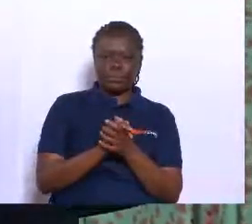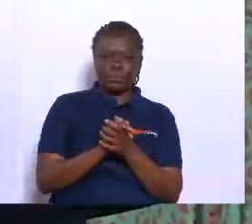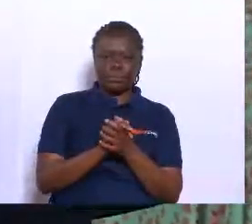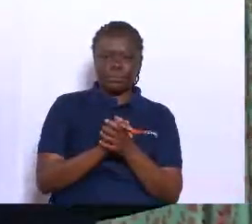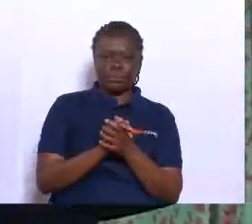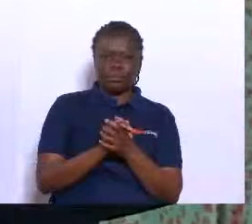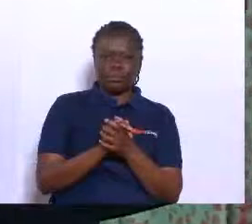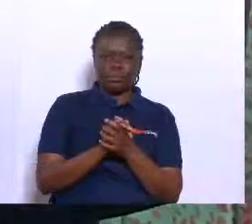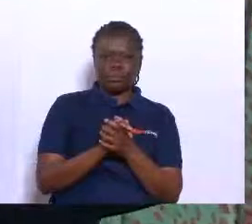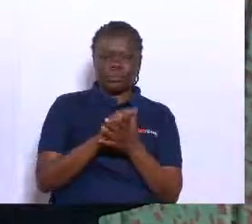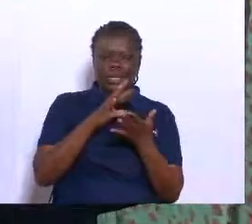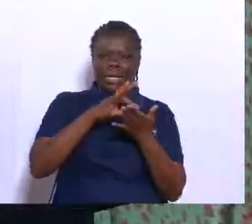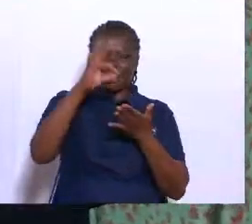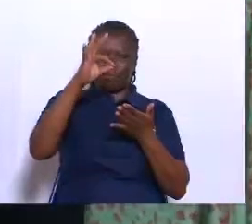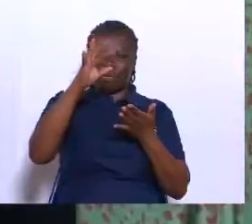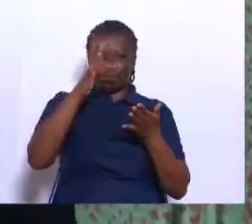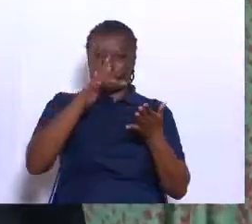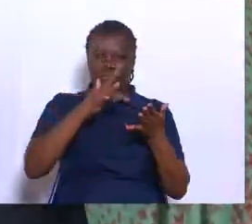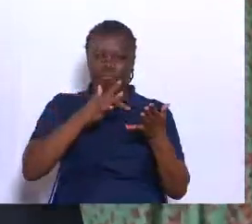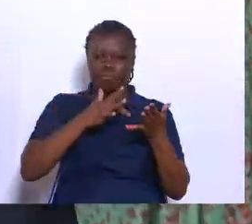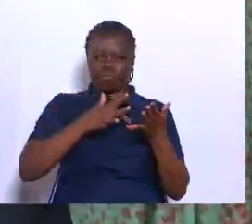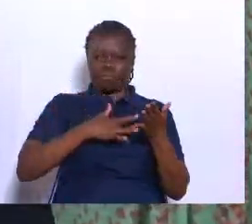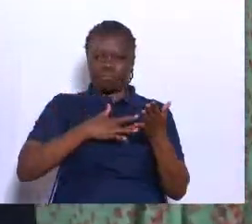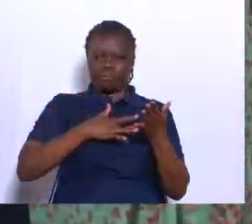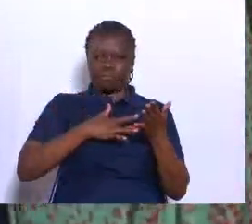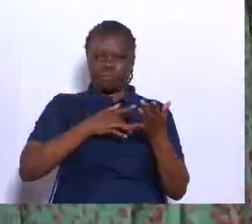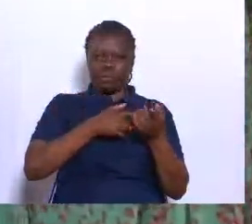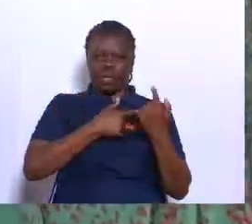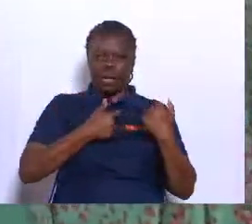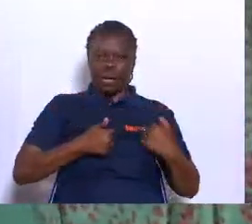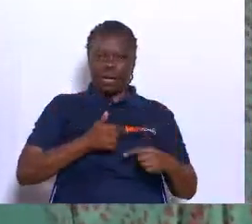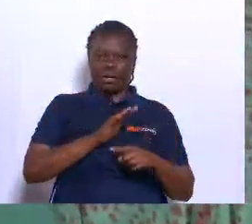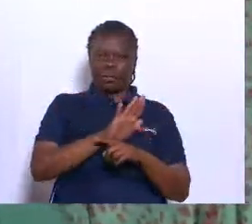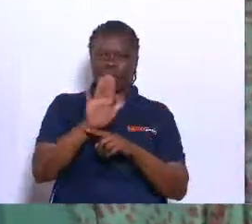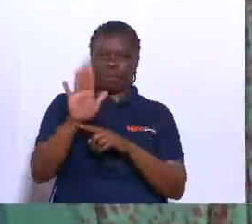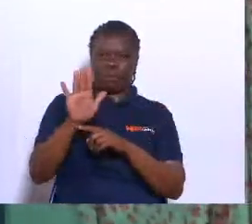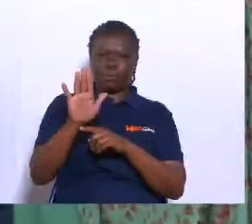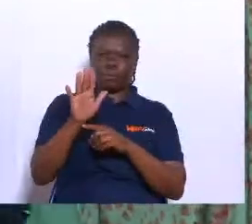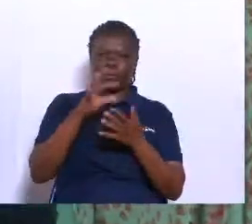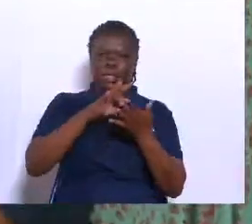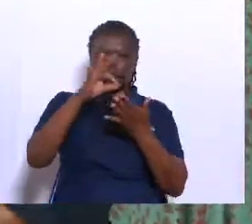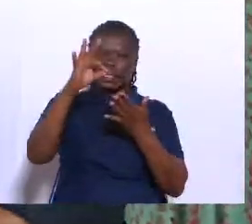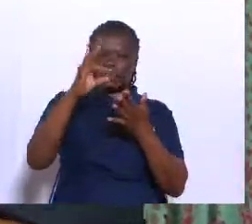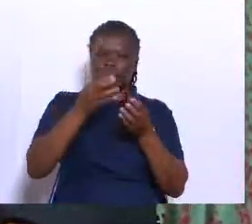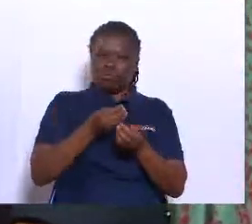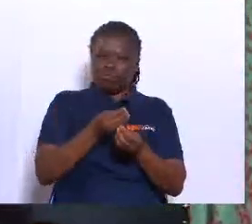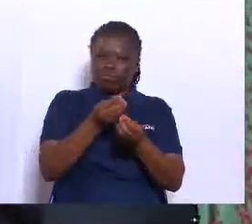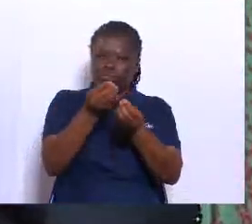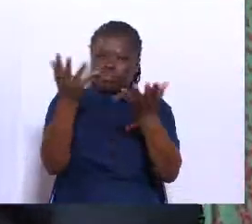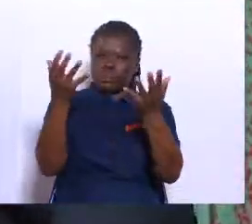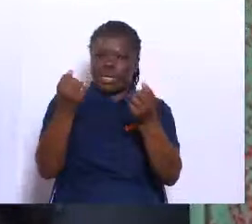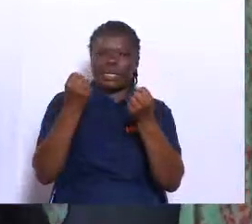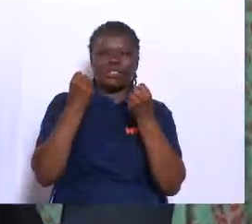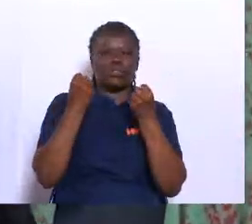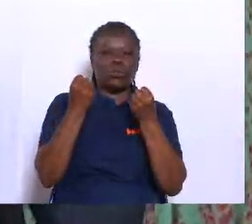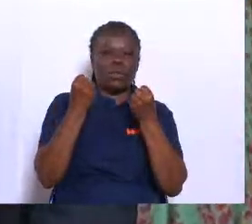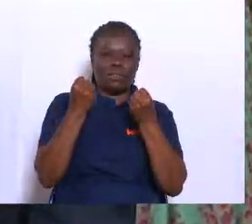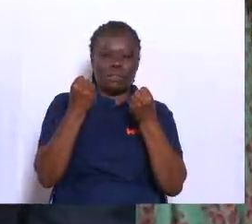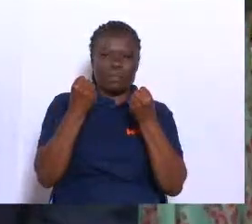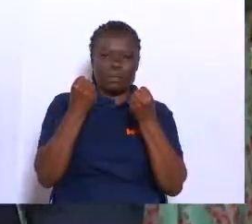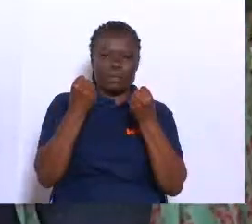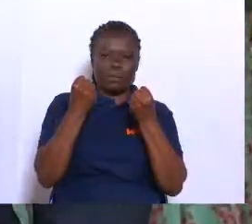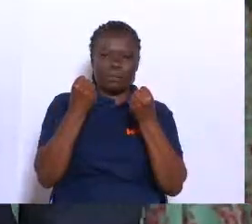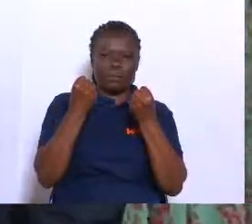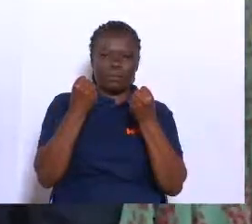His spirit will touch your heart. Roho wa Mungu atakuza moyo wako. His spirit will strengthen you. Roho wa Mungu atakuongeza nguvu.